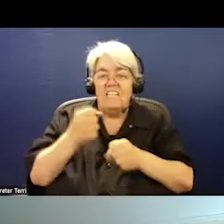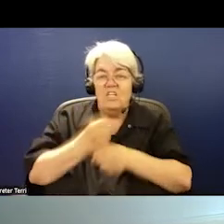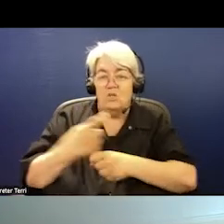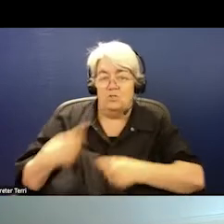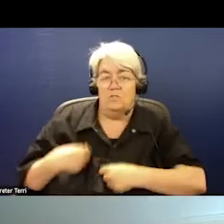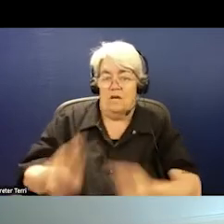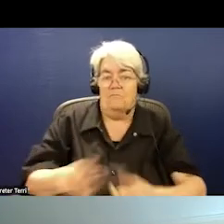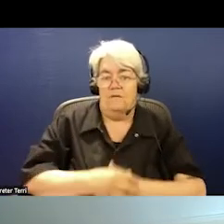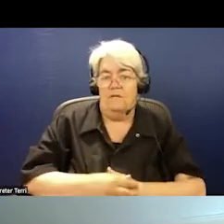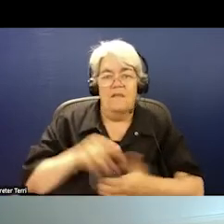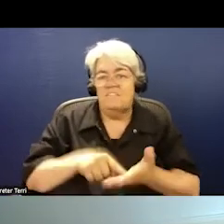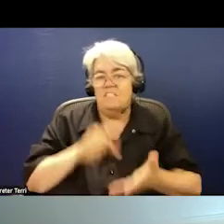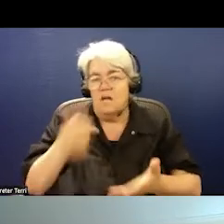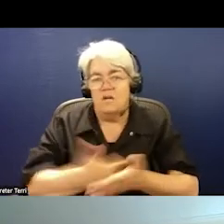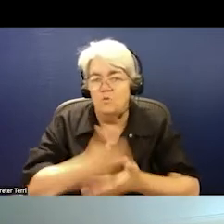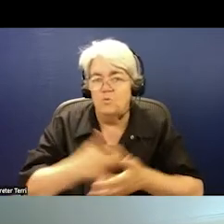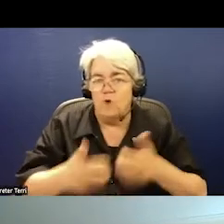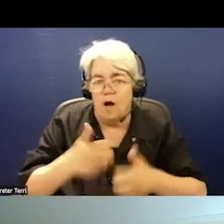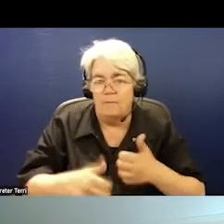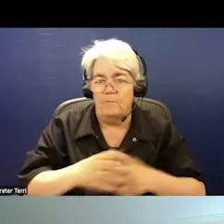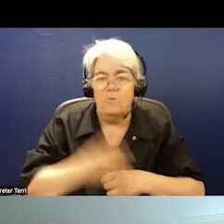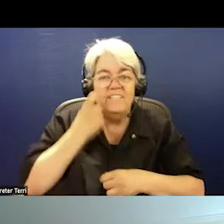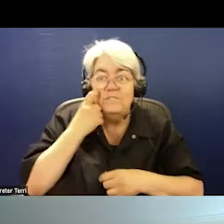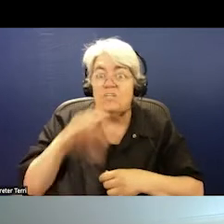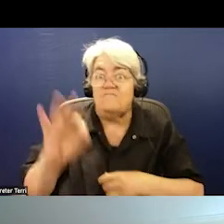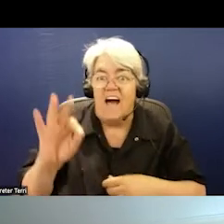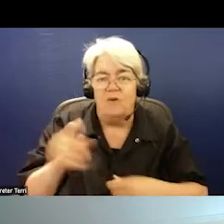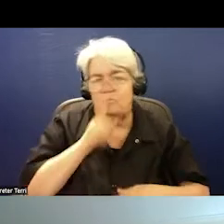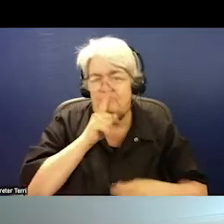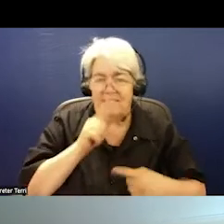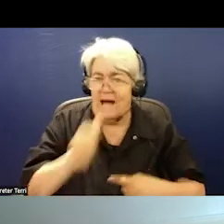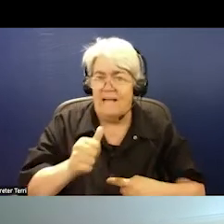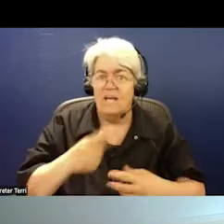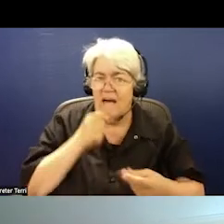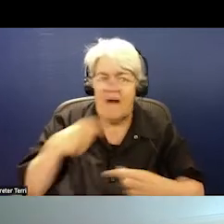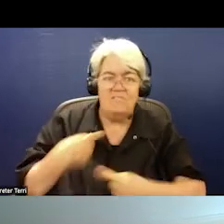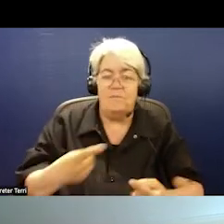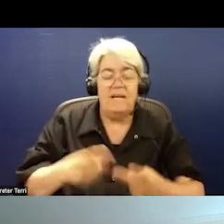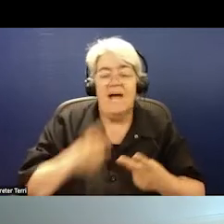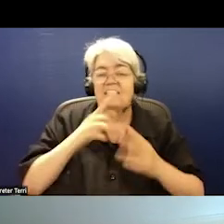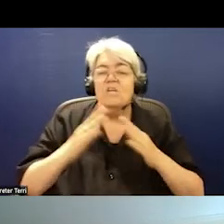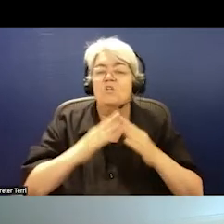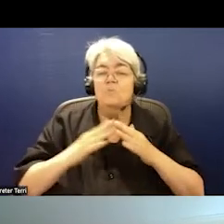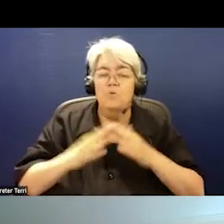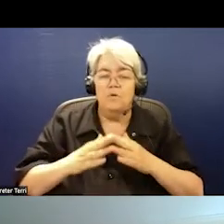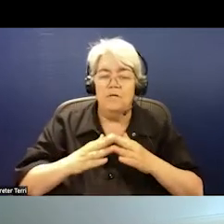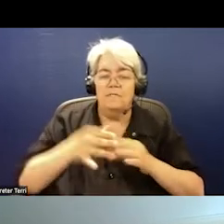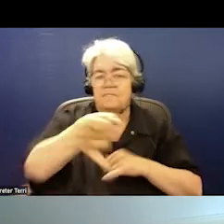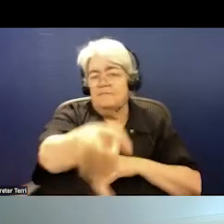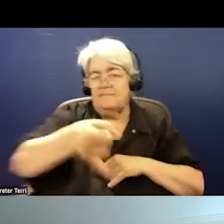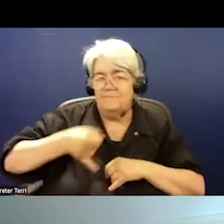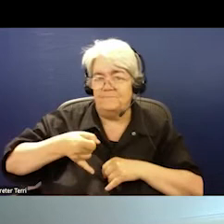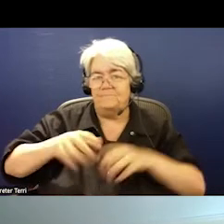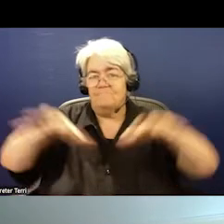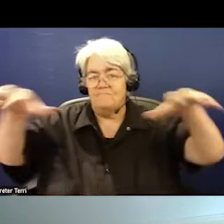This is not a new problem, basically. And what is it? It's really a community divide. Certain communities have